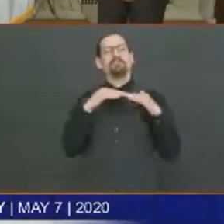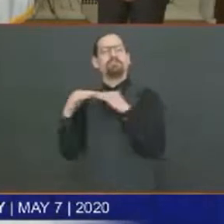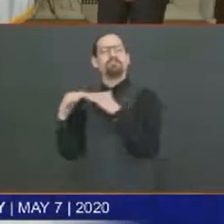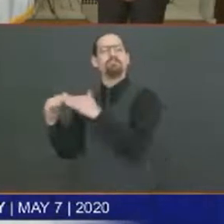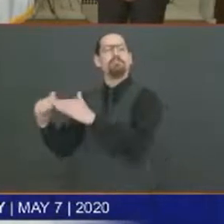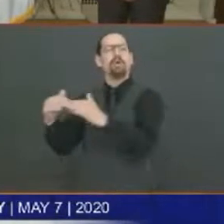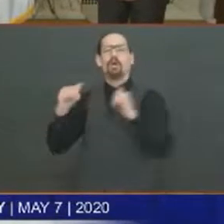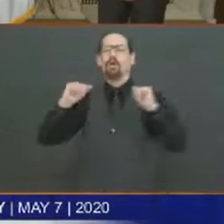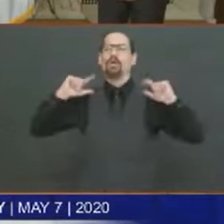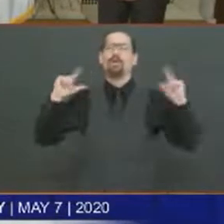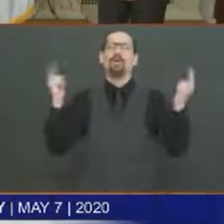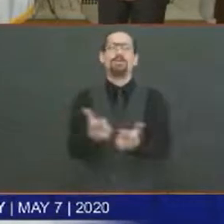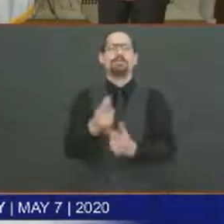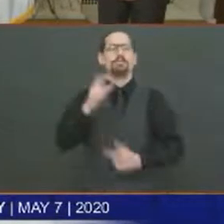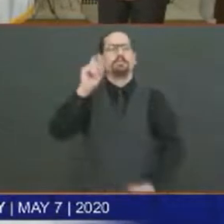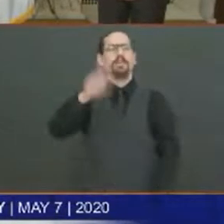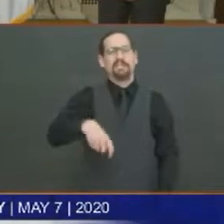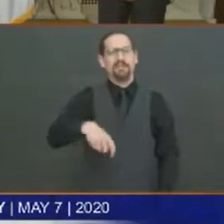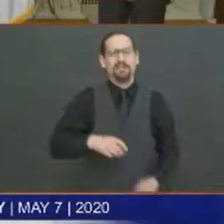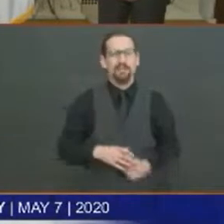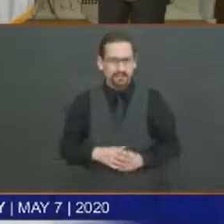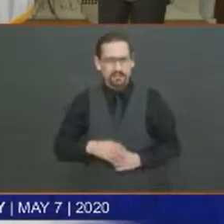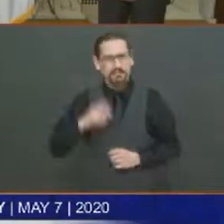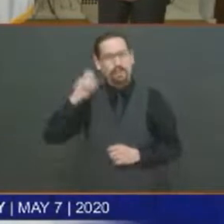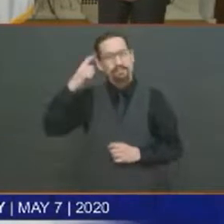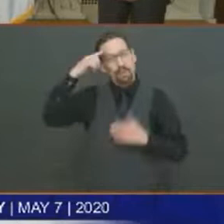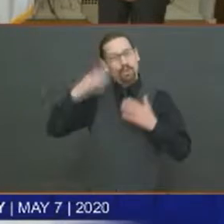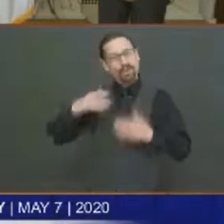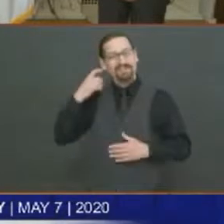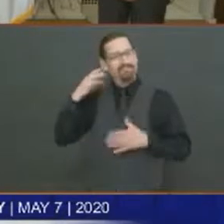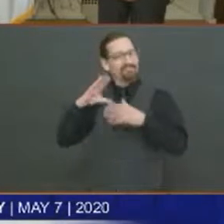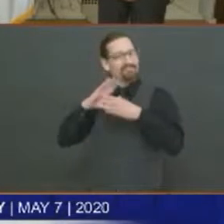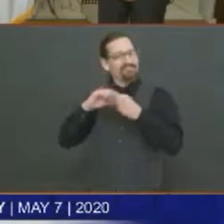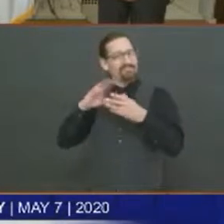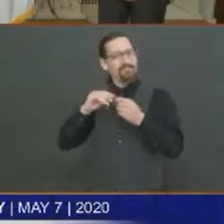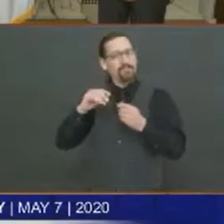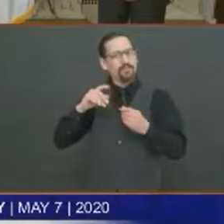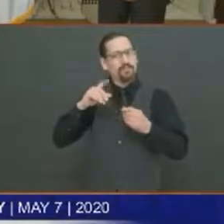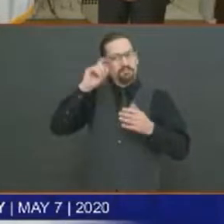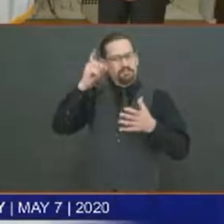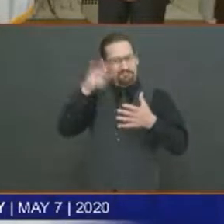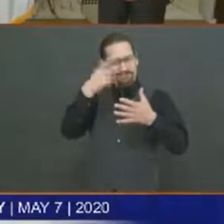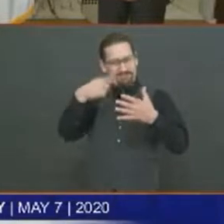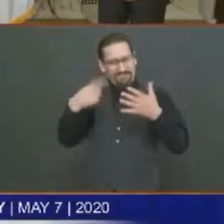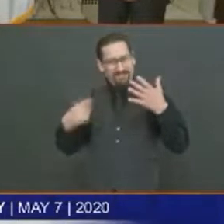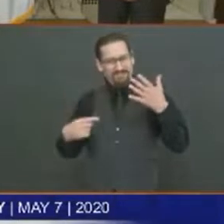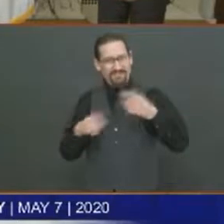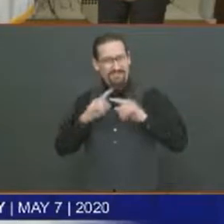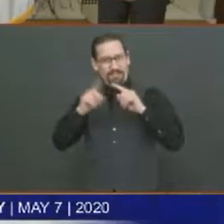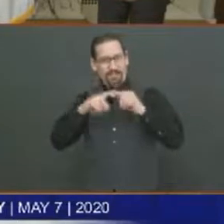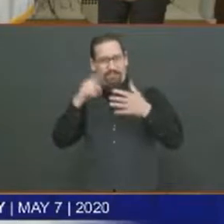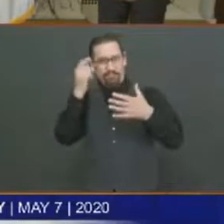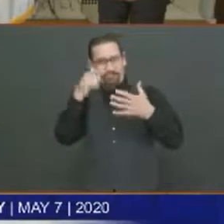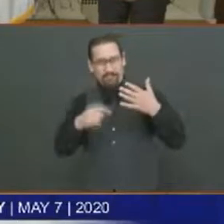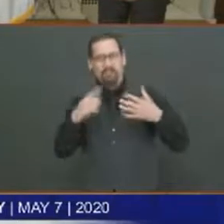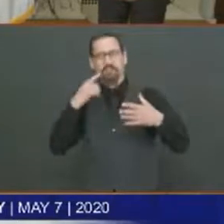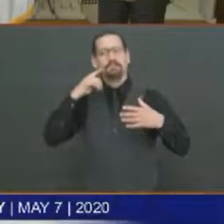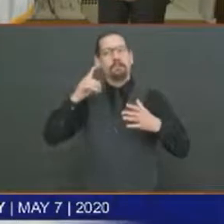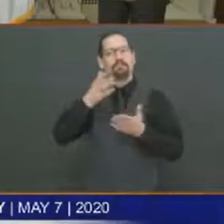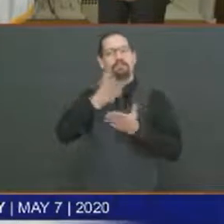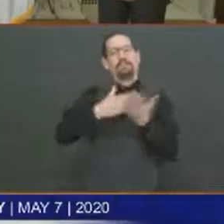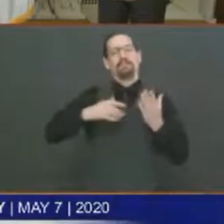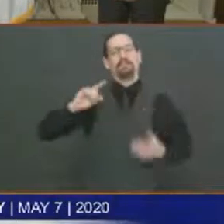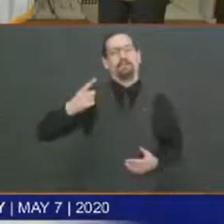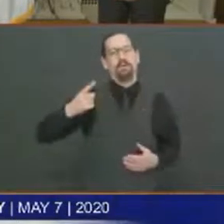example, for moving into phase one, it was that effort that helped lead to why one of them includes making sure